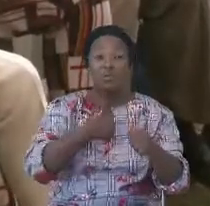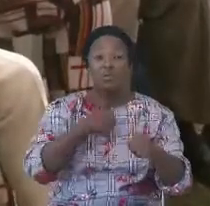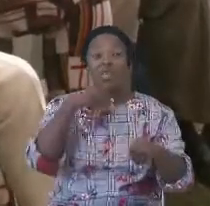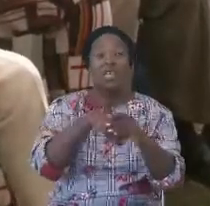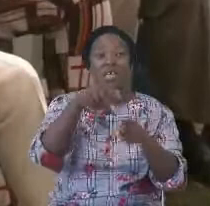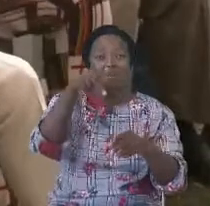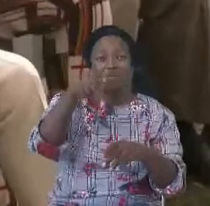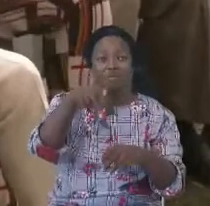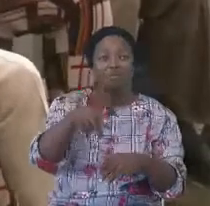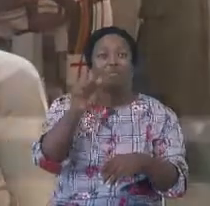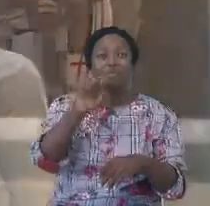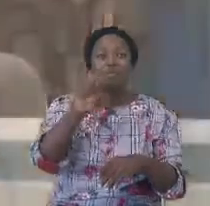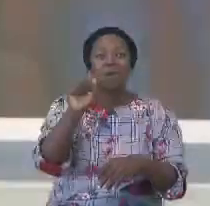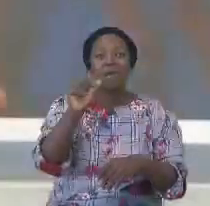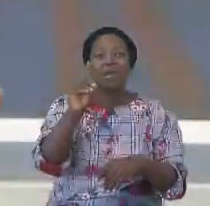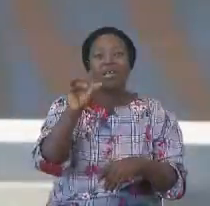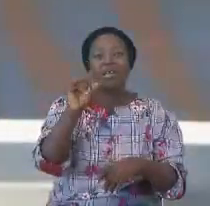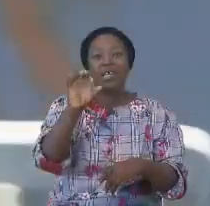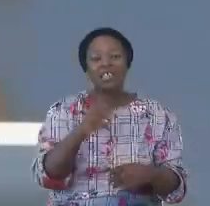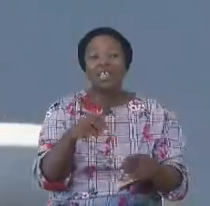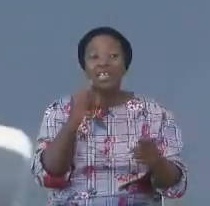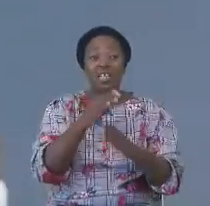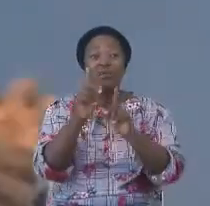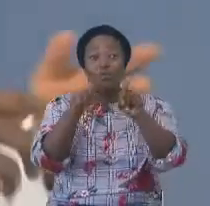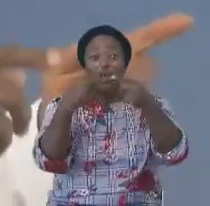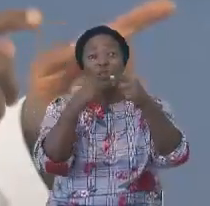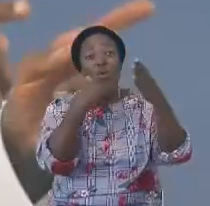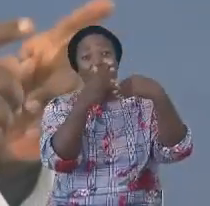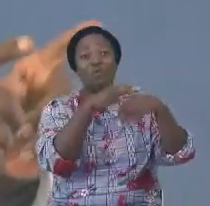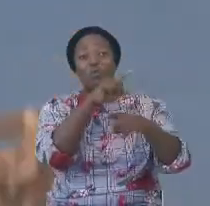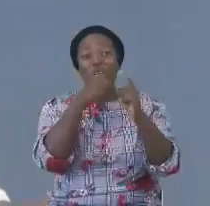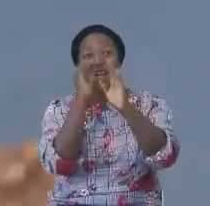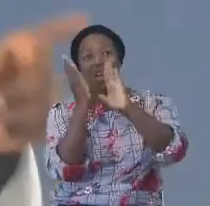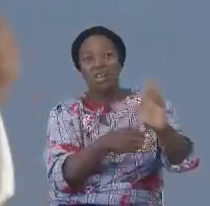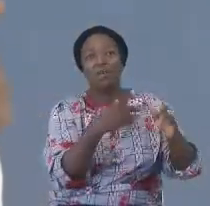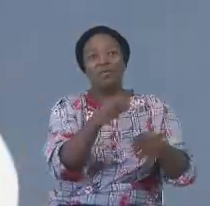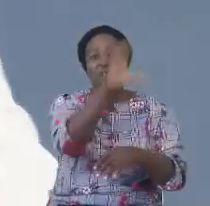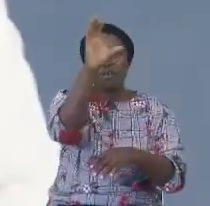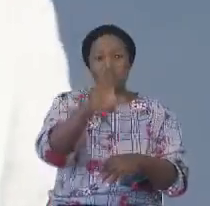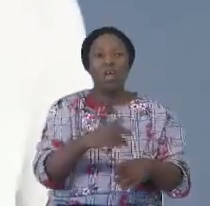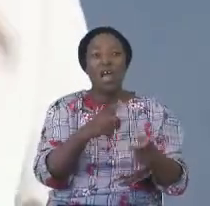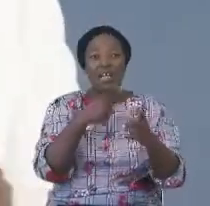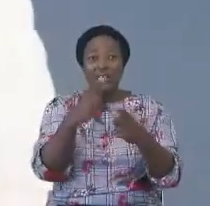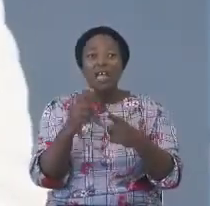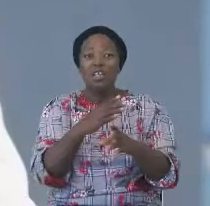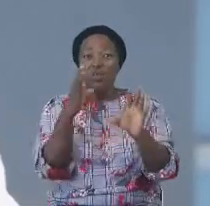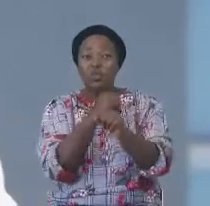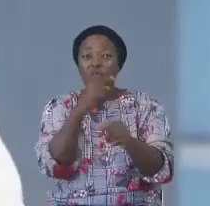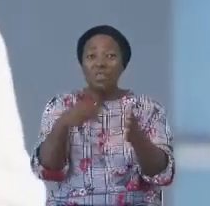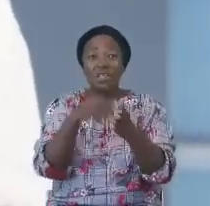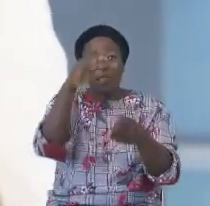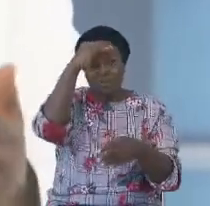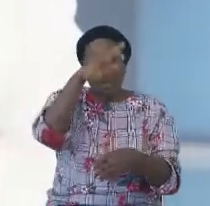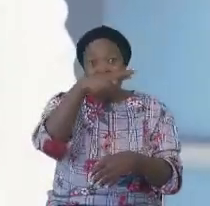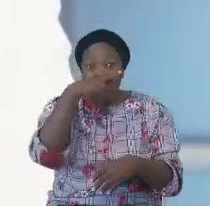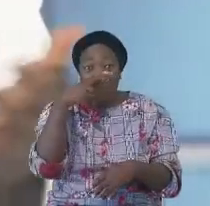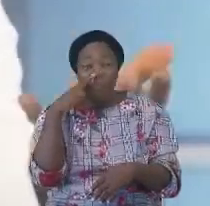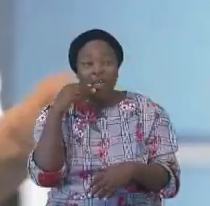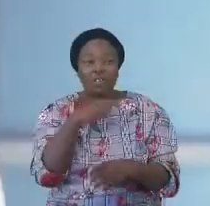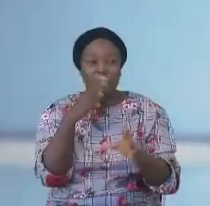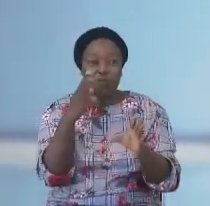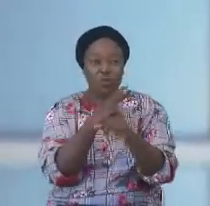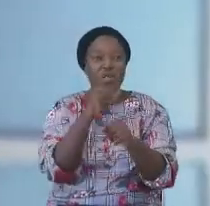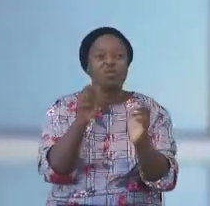paradise. He went to heaven when he left the cross. And then he